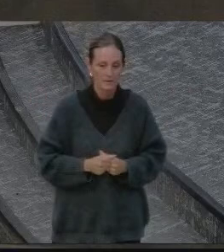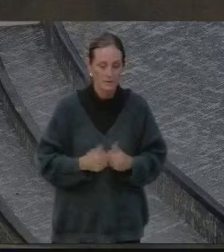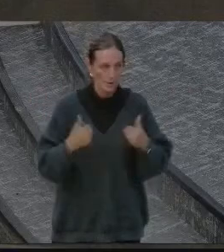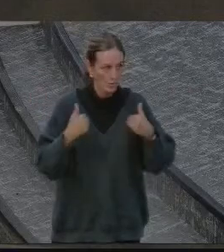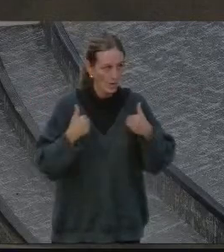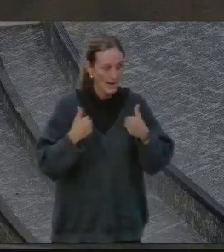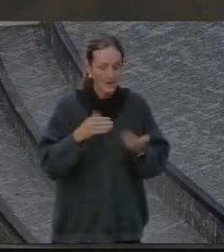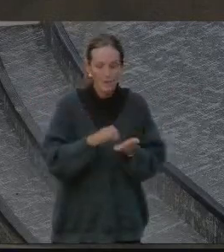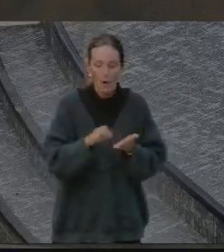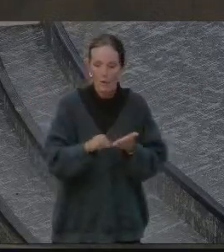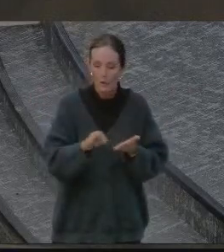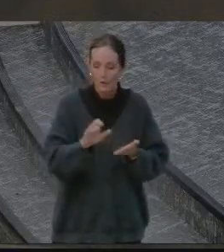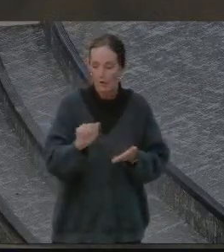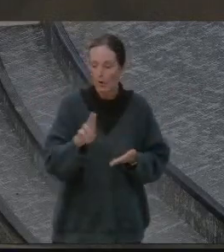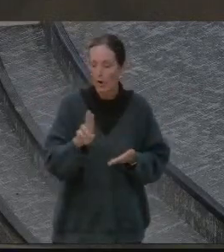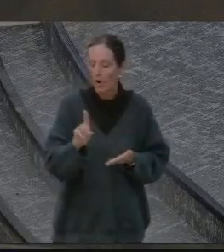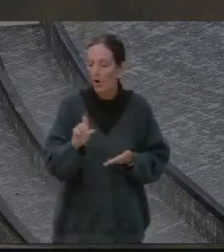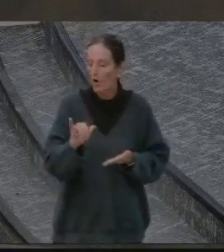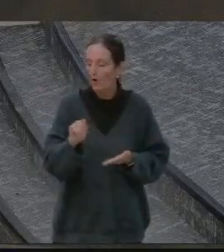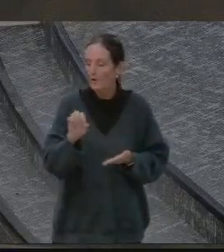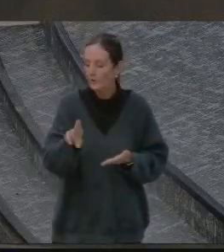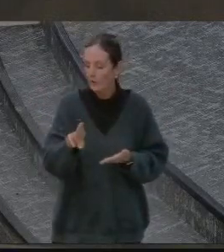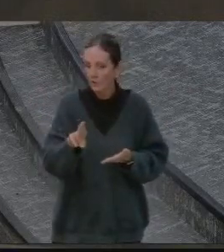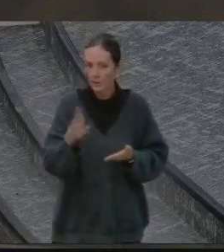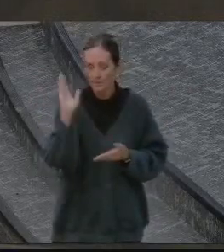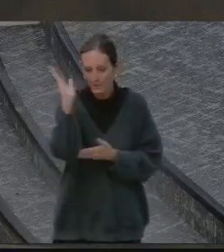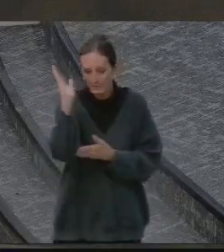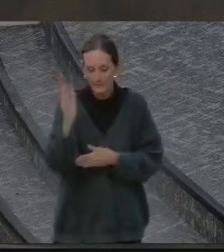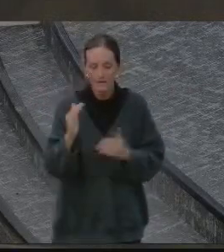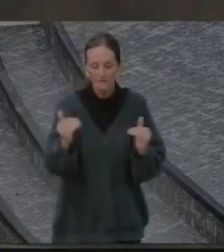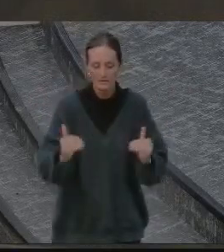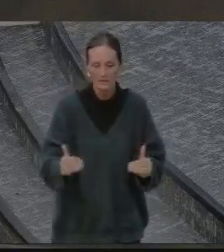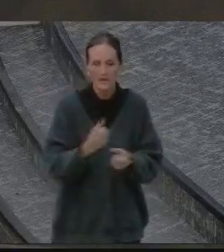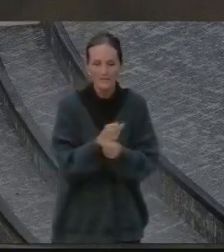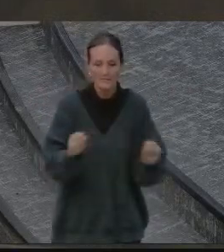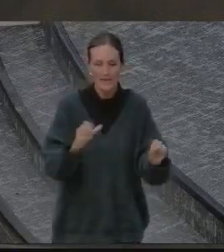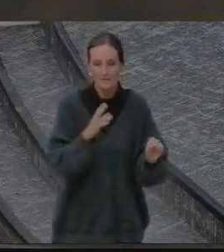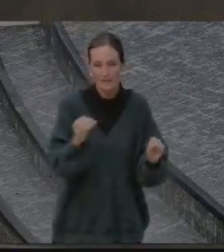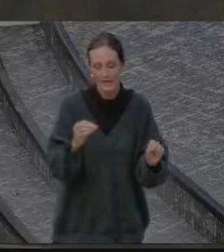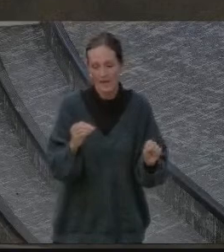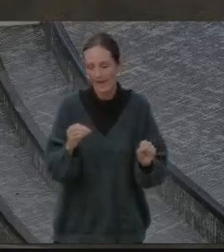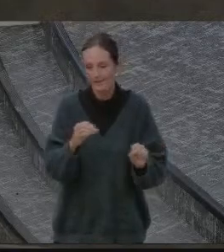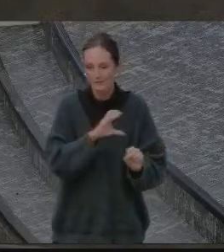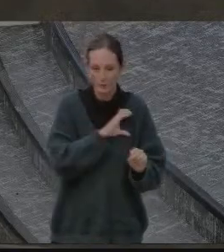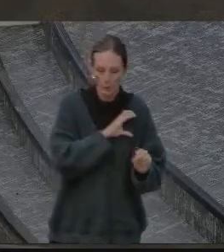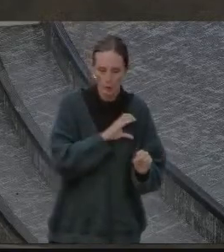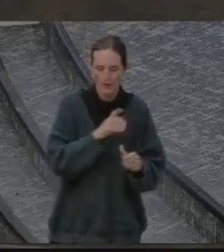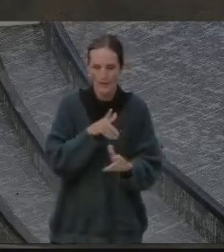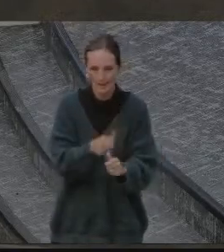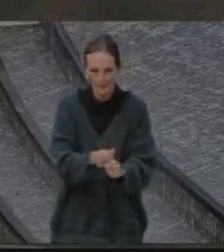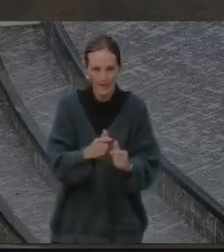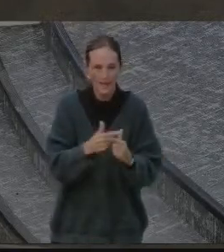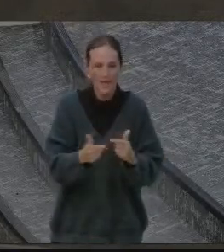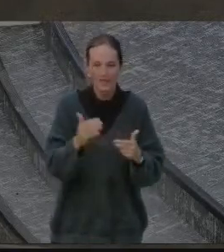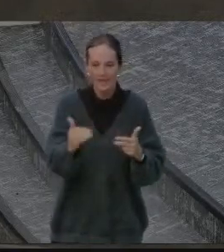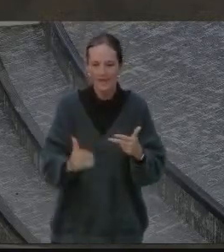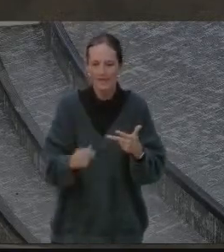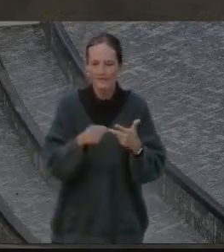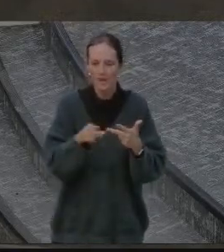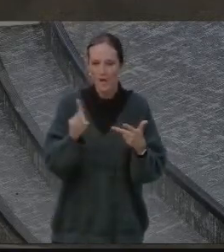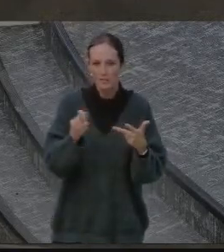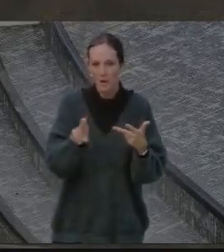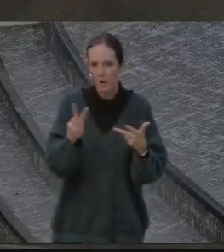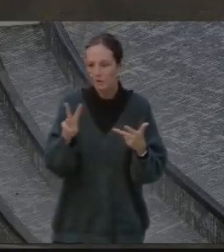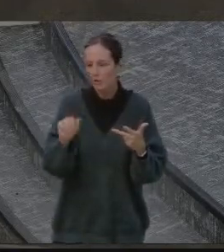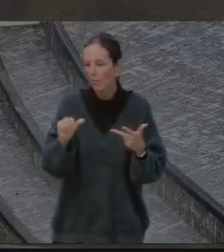auditor presentation, safety and security update, and then Dr. Welch's presentation. And so I'm going to